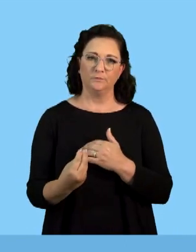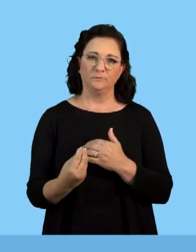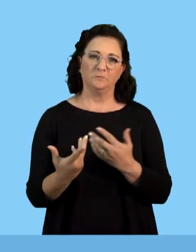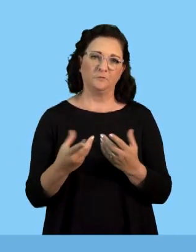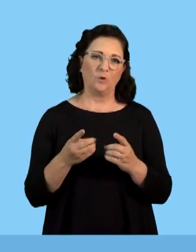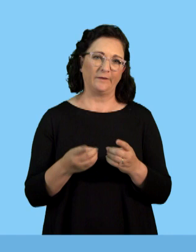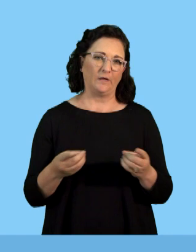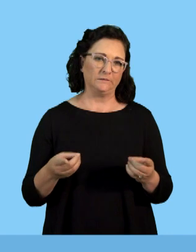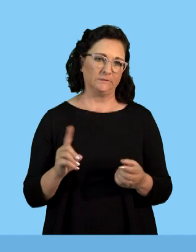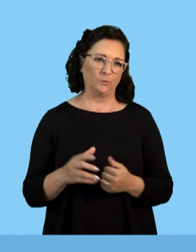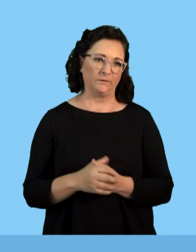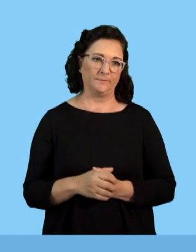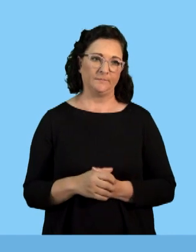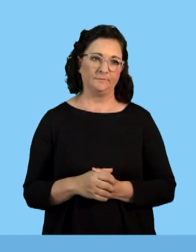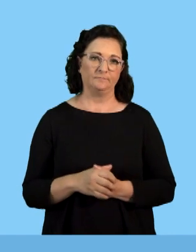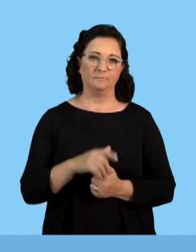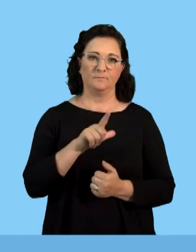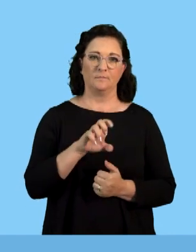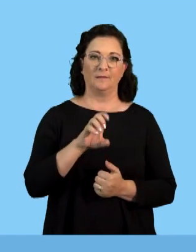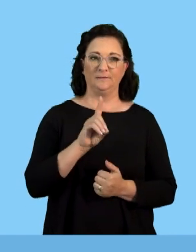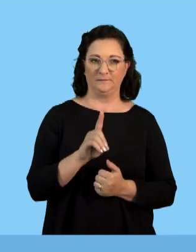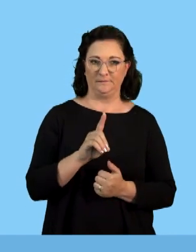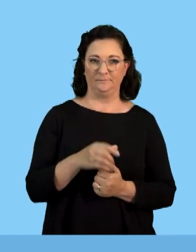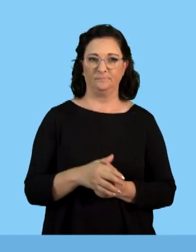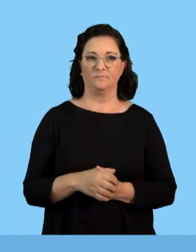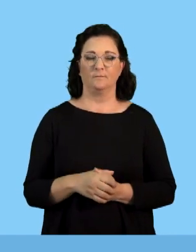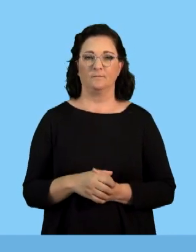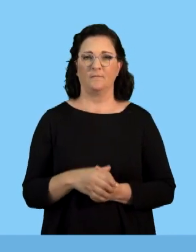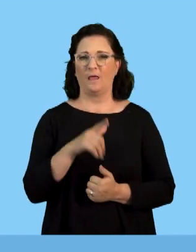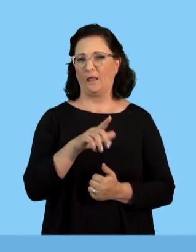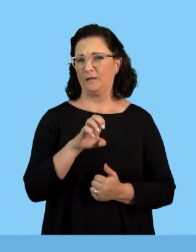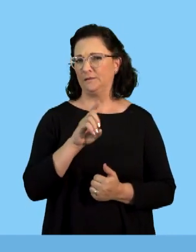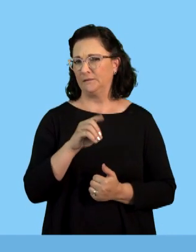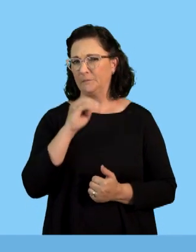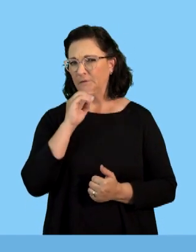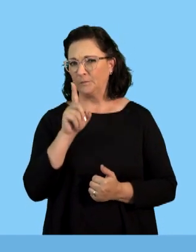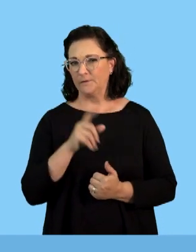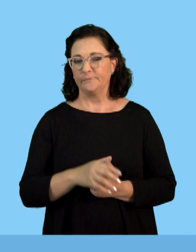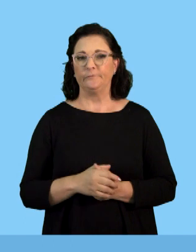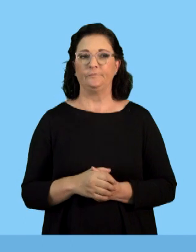in an electrical circuit? We find LEDs. So what are those?